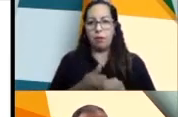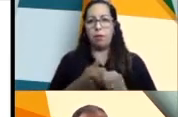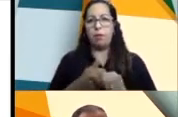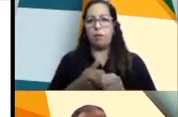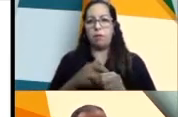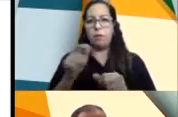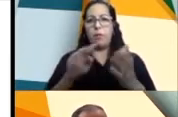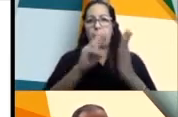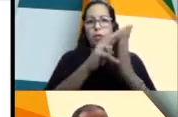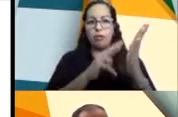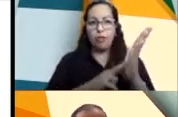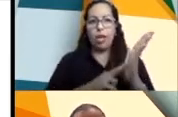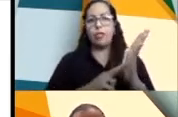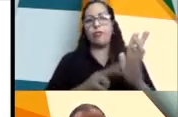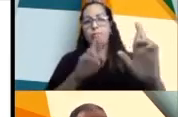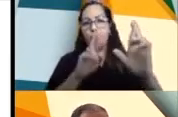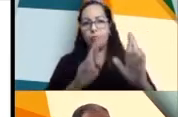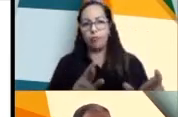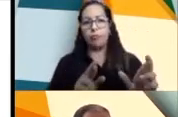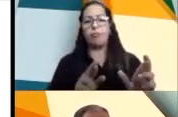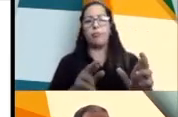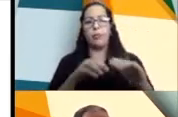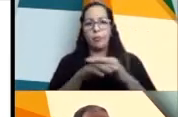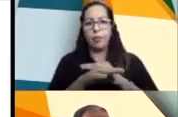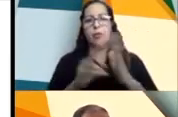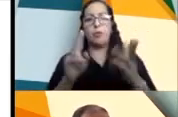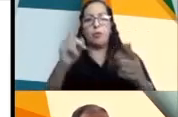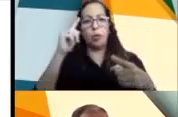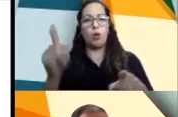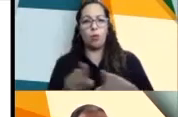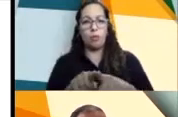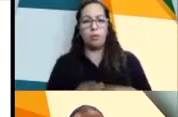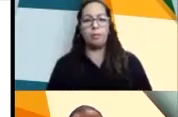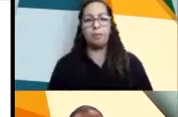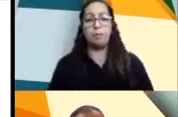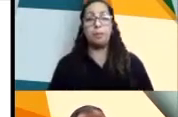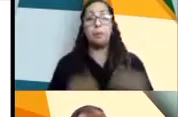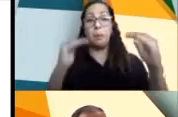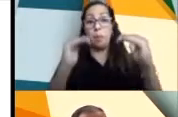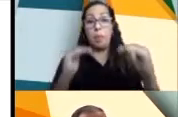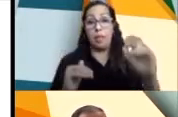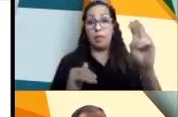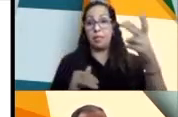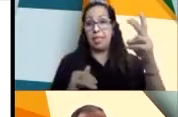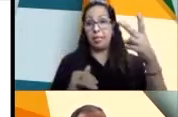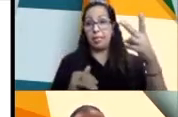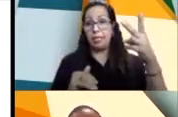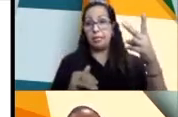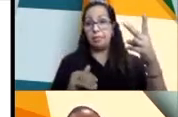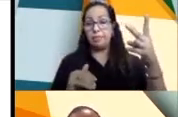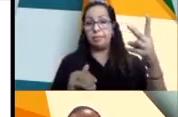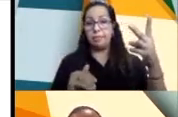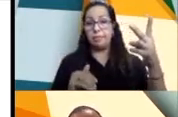registration and getting into a sub-recipient agreement. Second task is basically